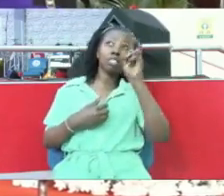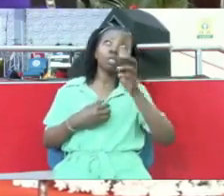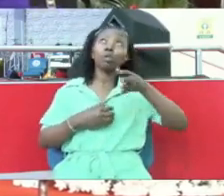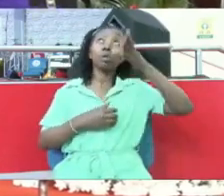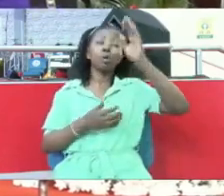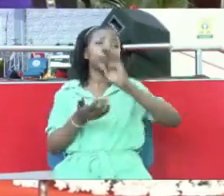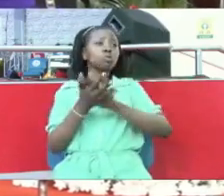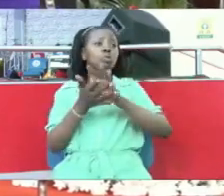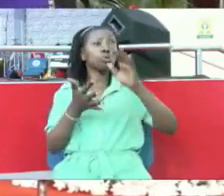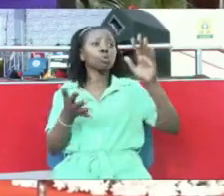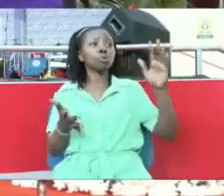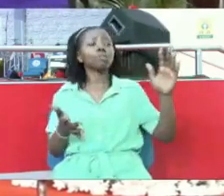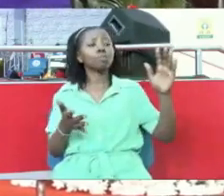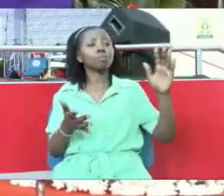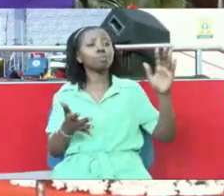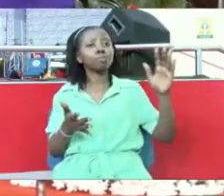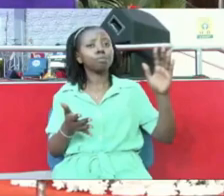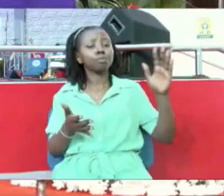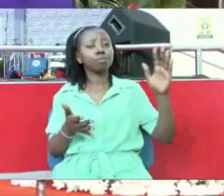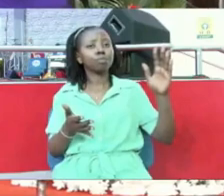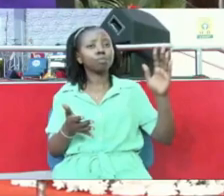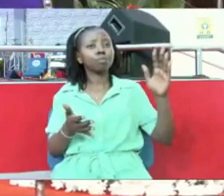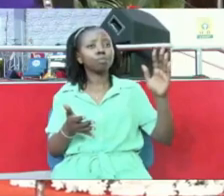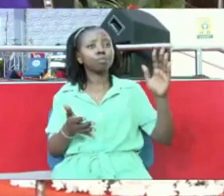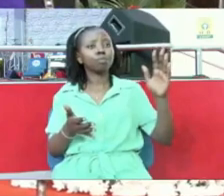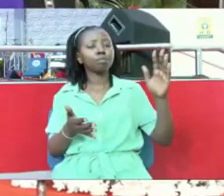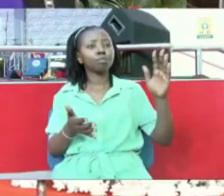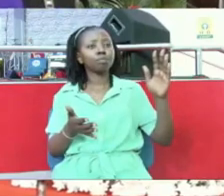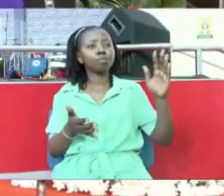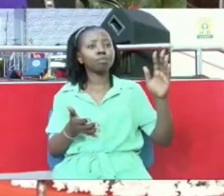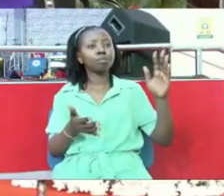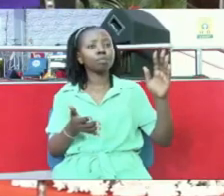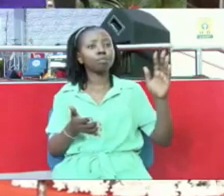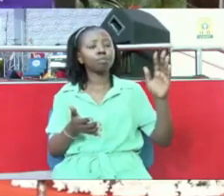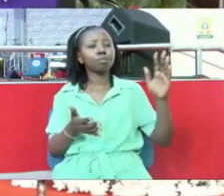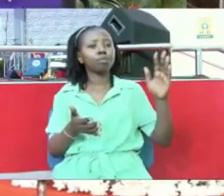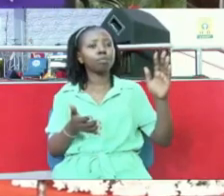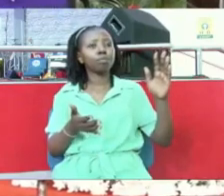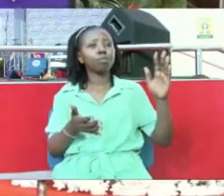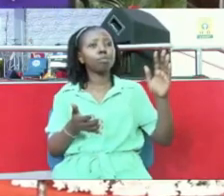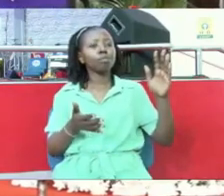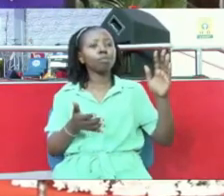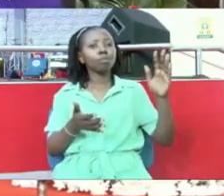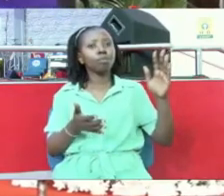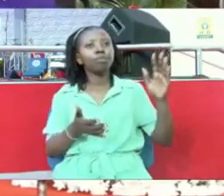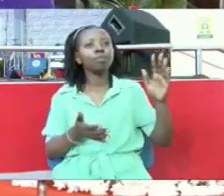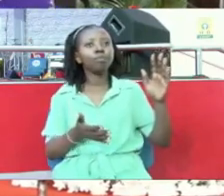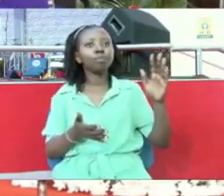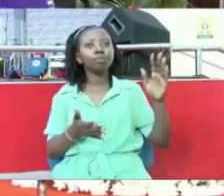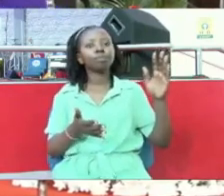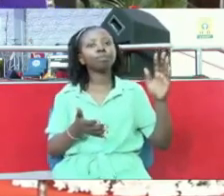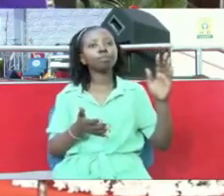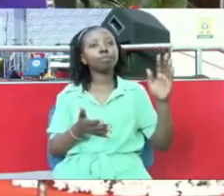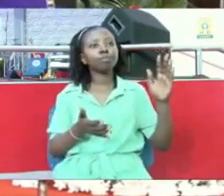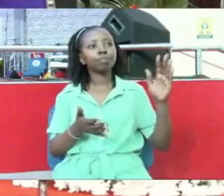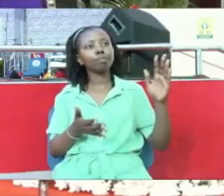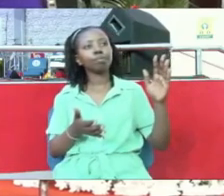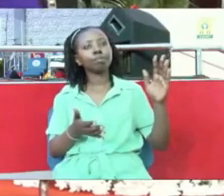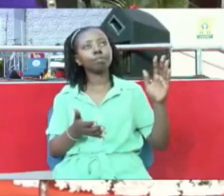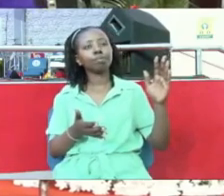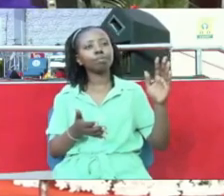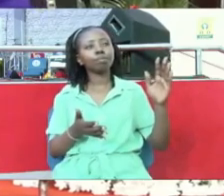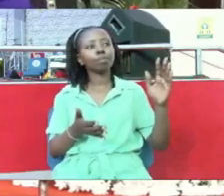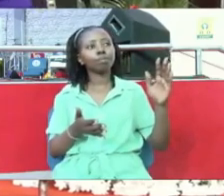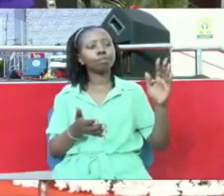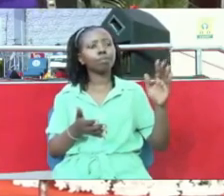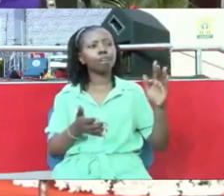ambao tumekuwa tukirukaruka hapa na pale ukitumikia Bwana lakini hujawaipata nafasi ya kutulia kwenye uwepo wa Bwana.